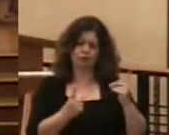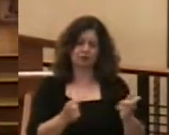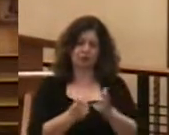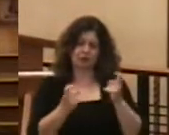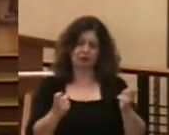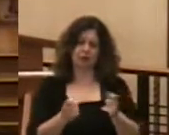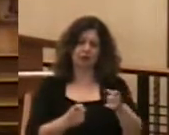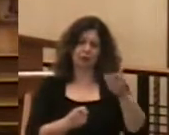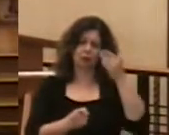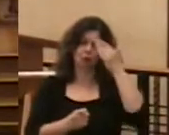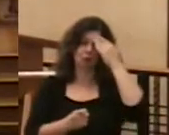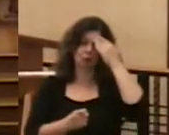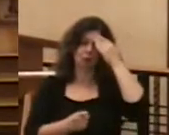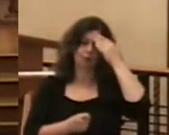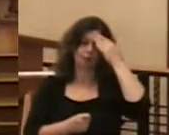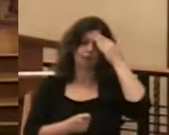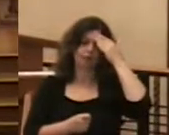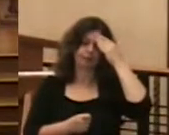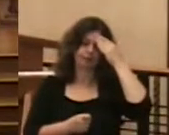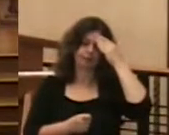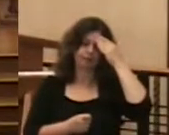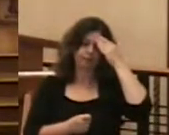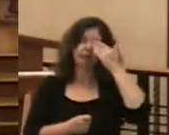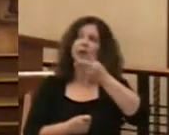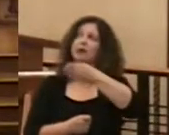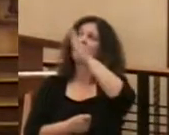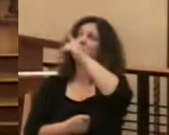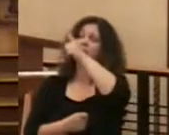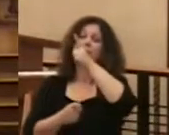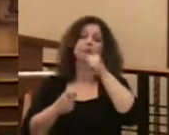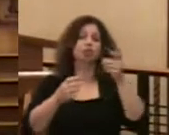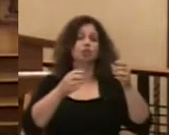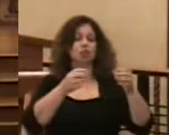knew that he stood under the judgment of God.